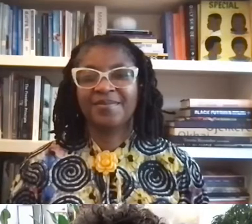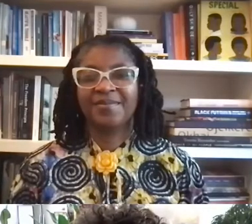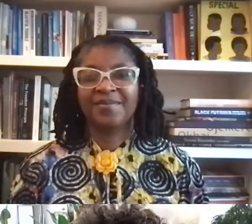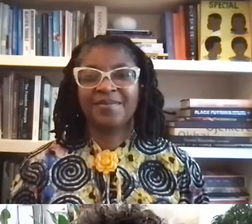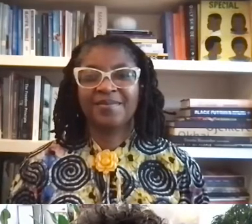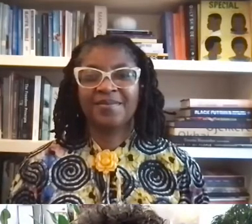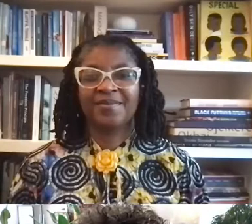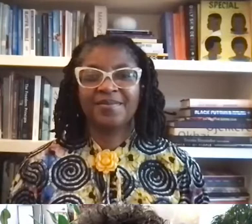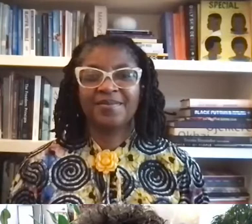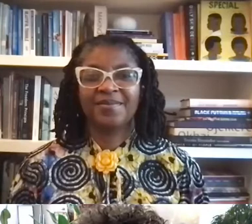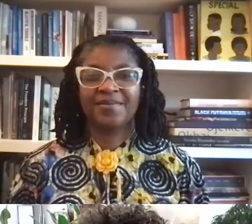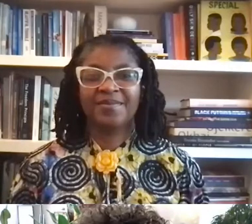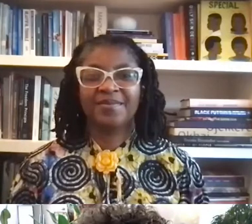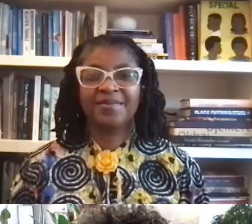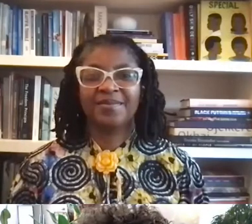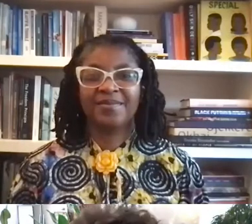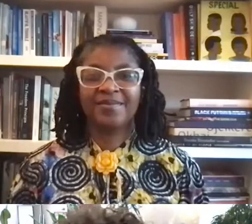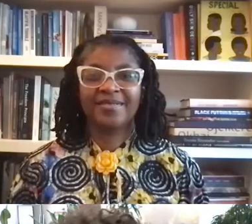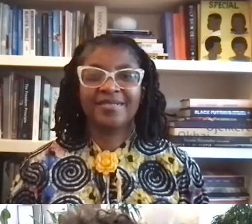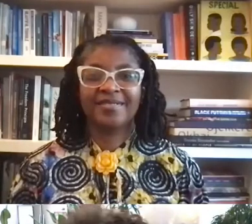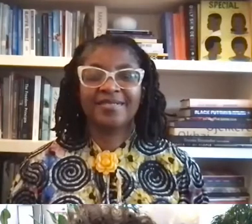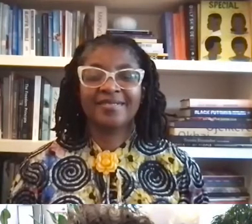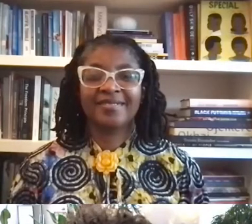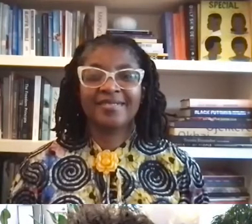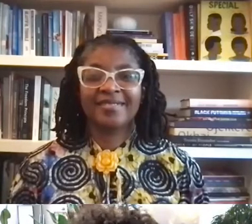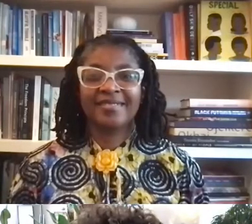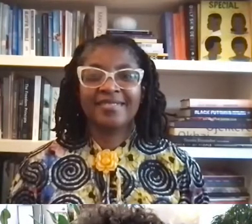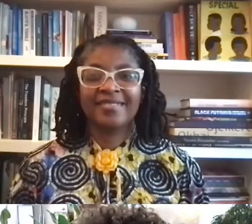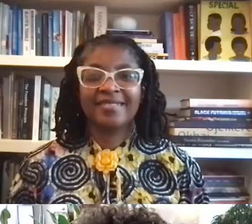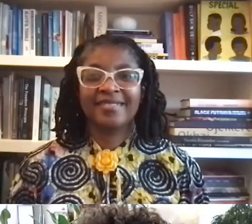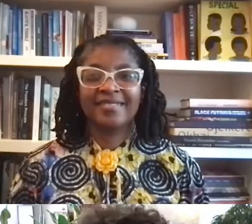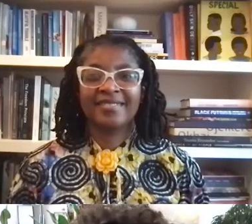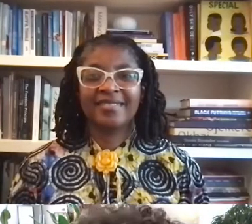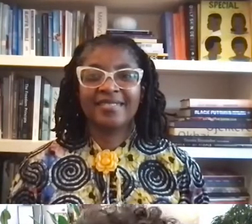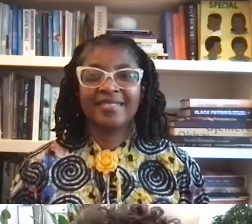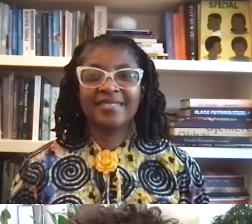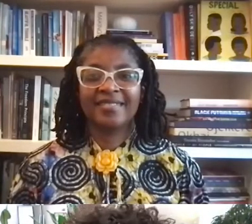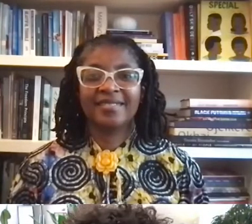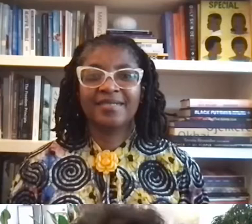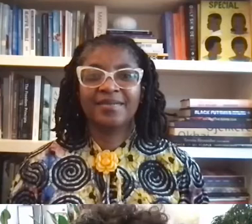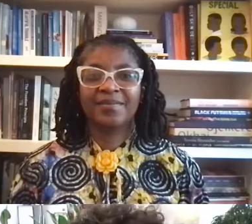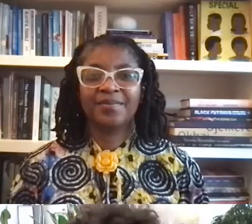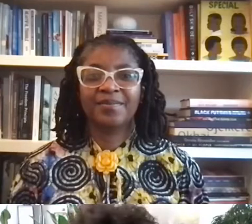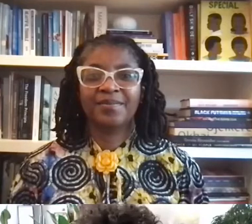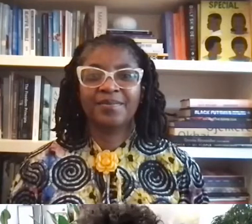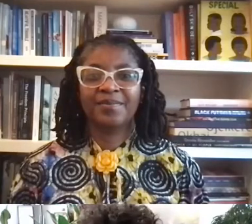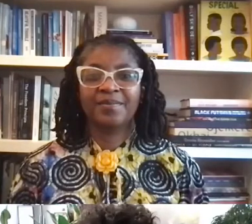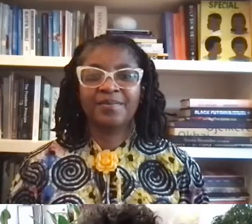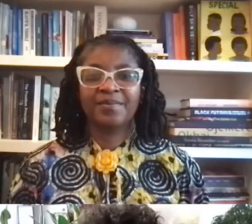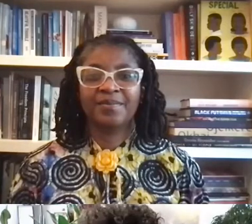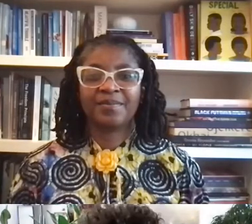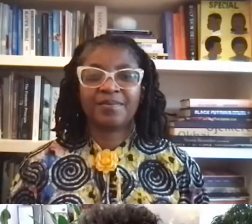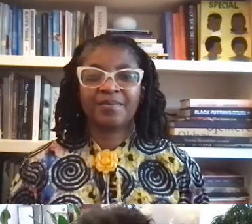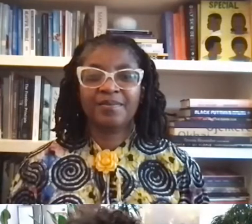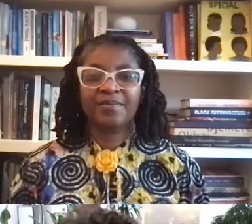We also encourage you to share any questions you might have using the Q&A function at the bottom of the screen, and